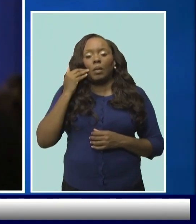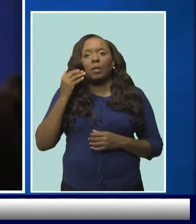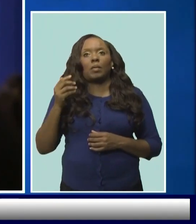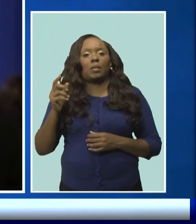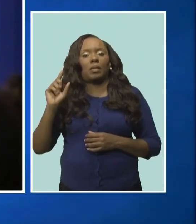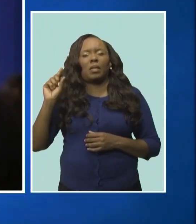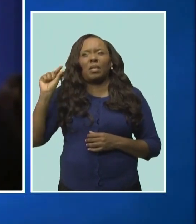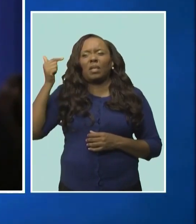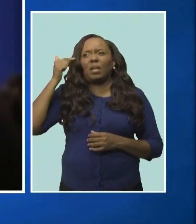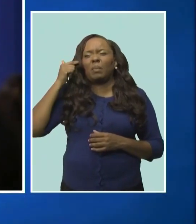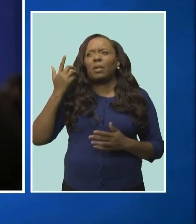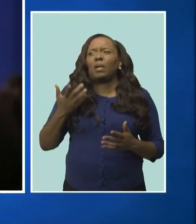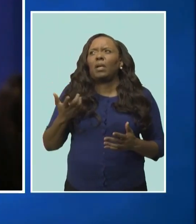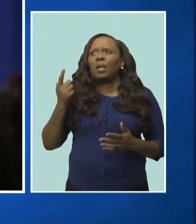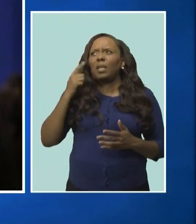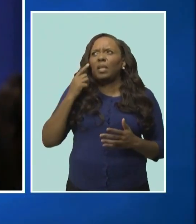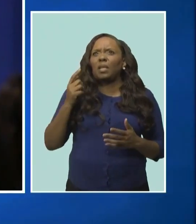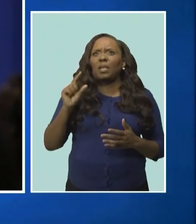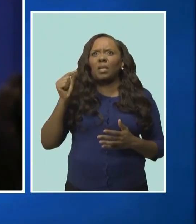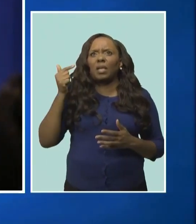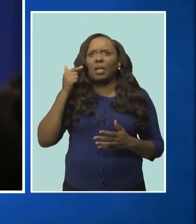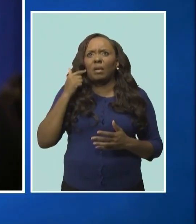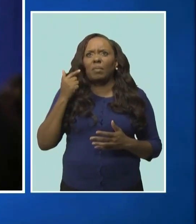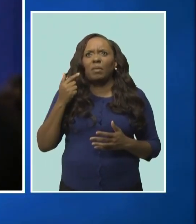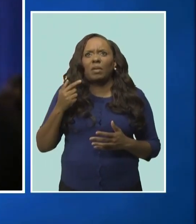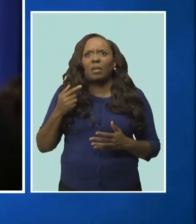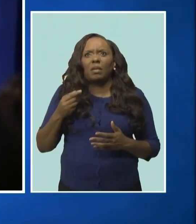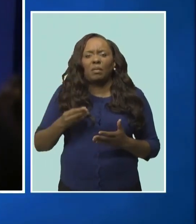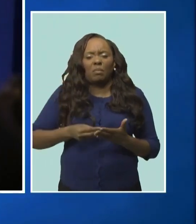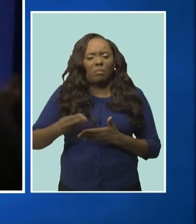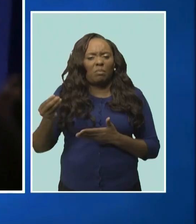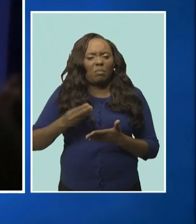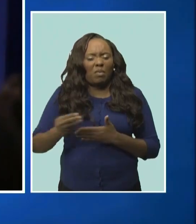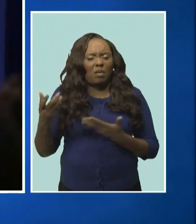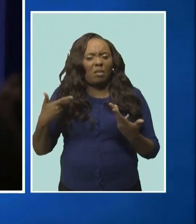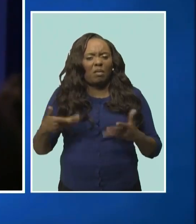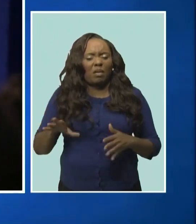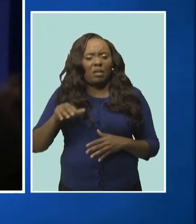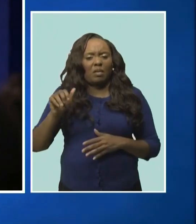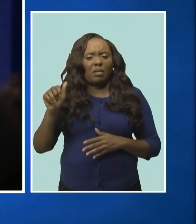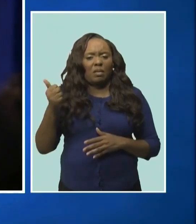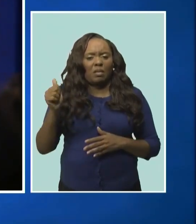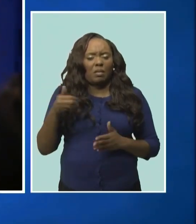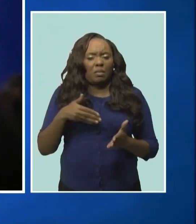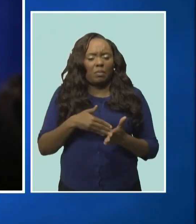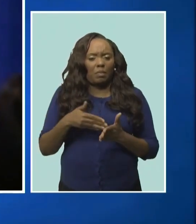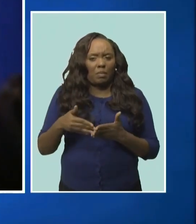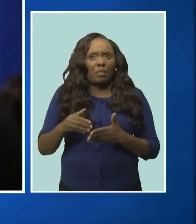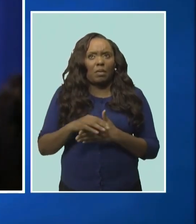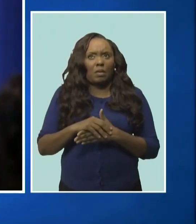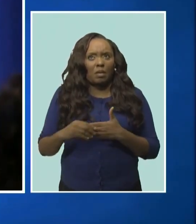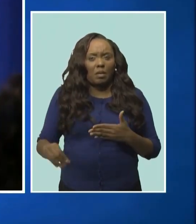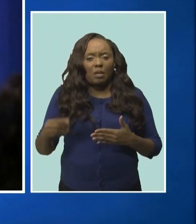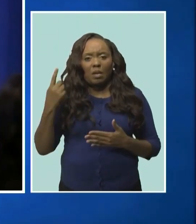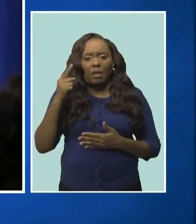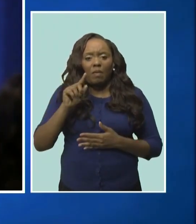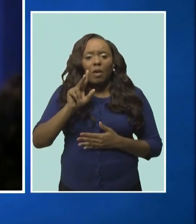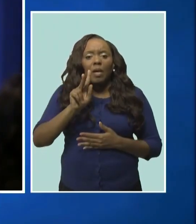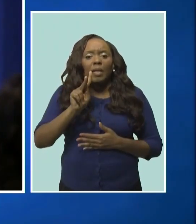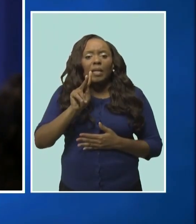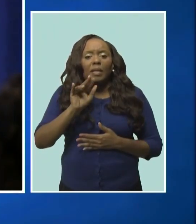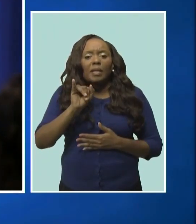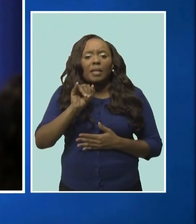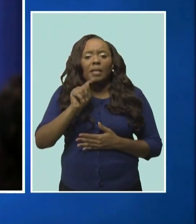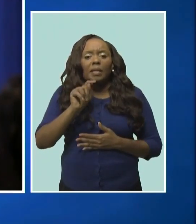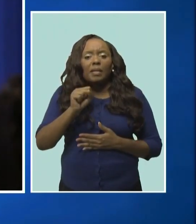I believe it might be in excess of $10 million already, providing kits for every